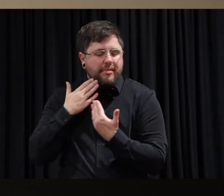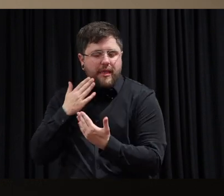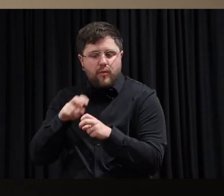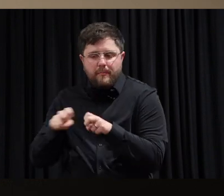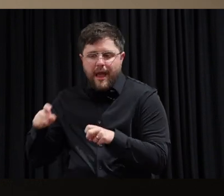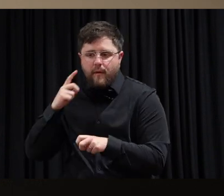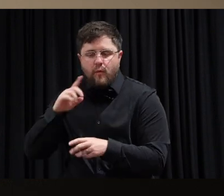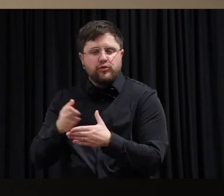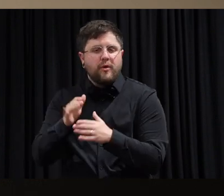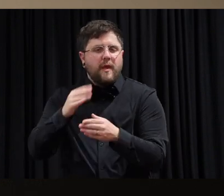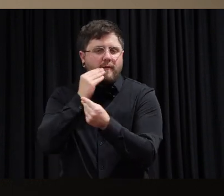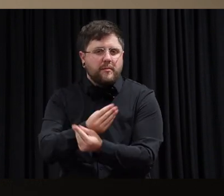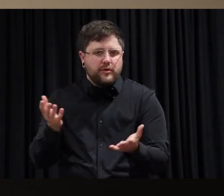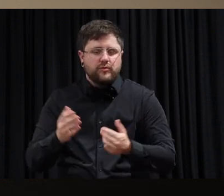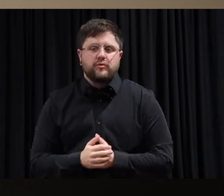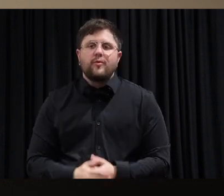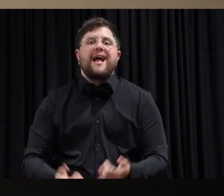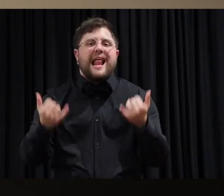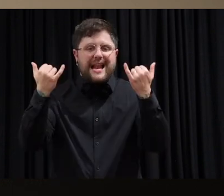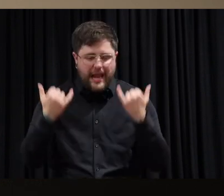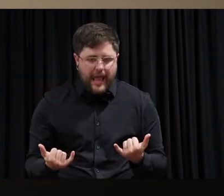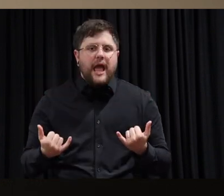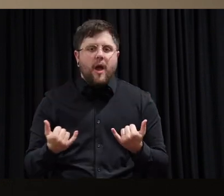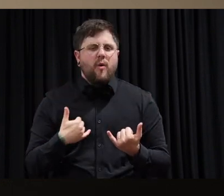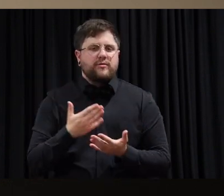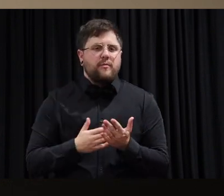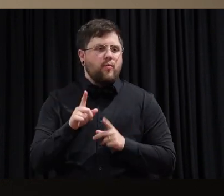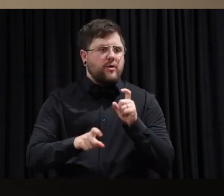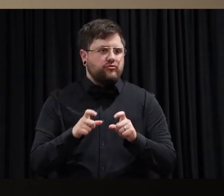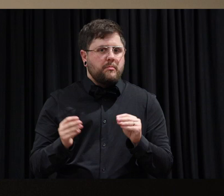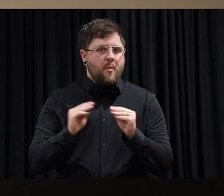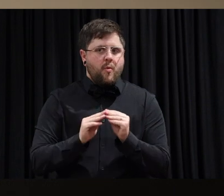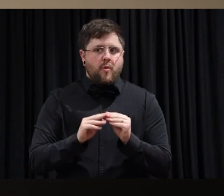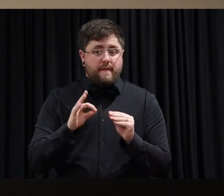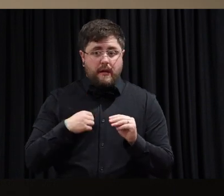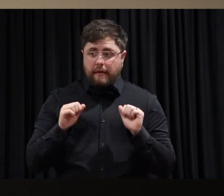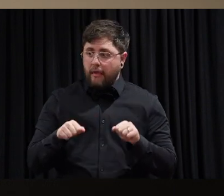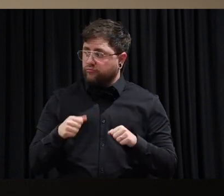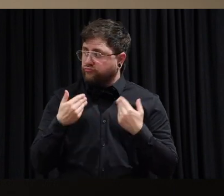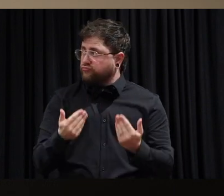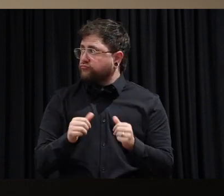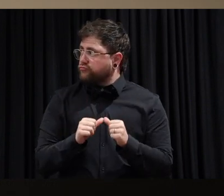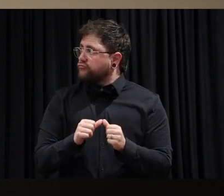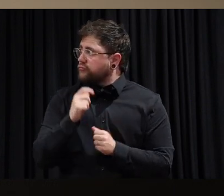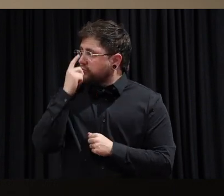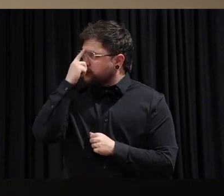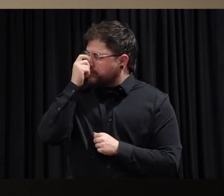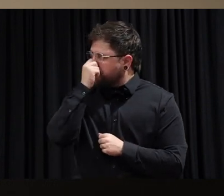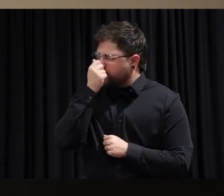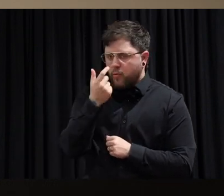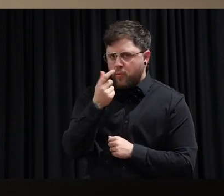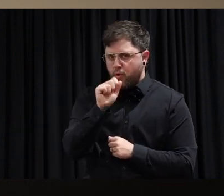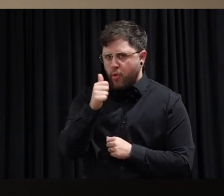all of that information. And now we'll get into some questions, if I may, of my panel. So I've